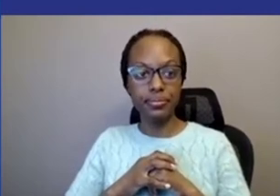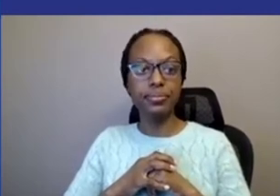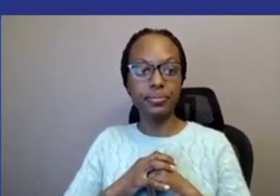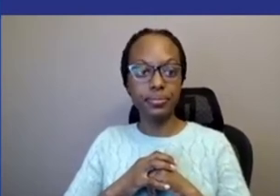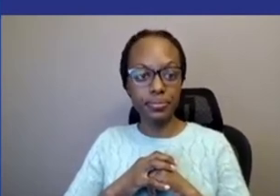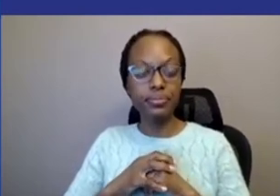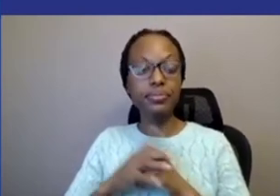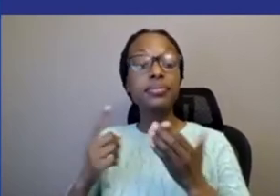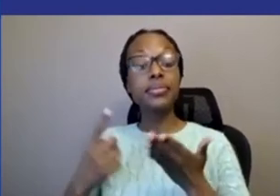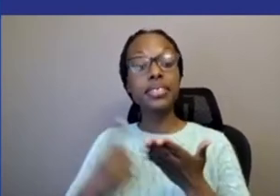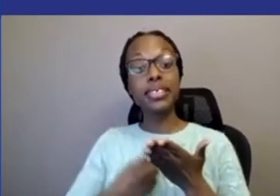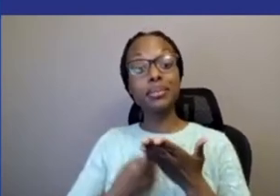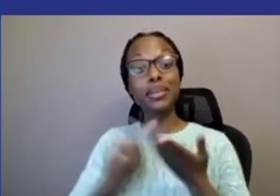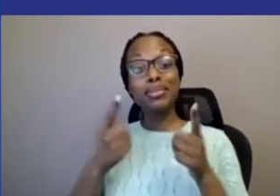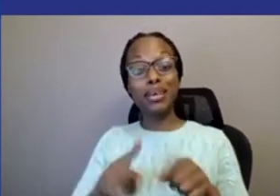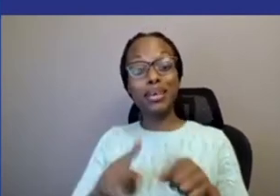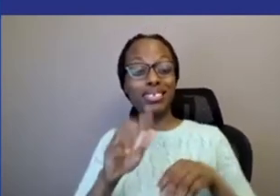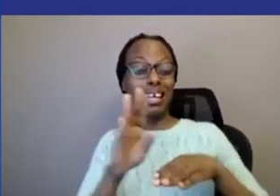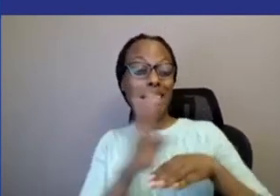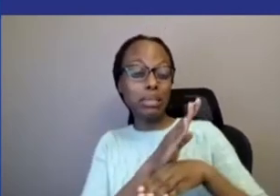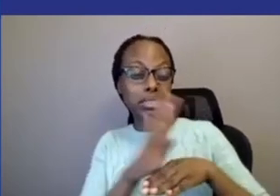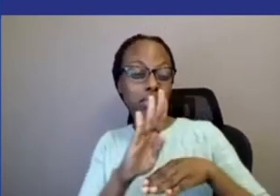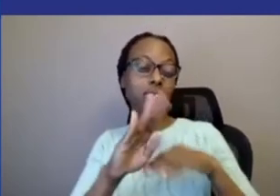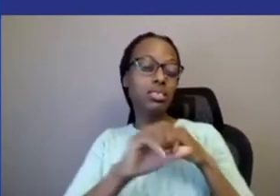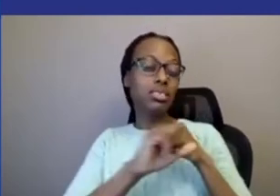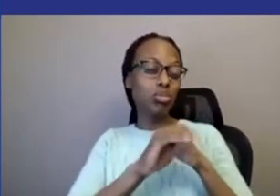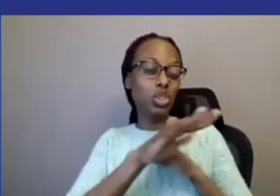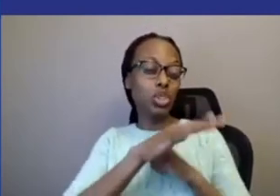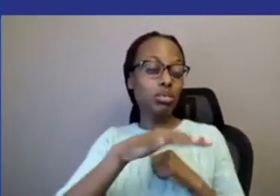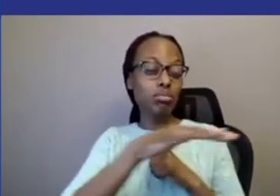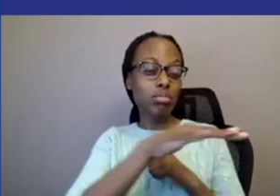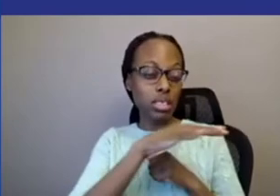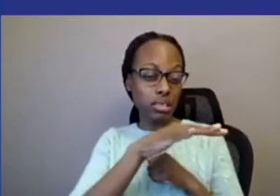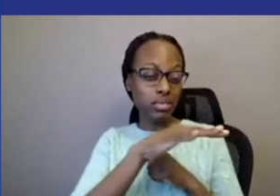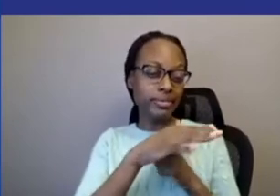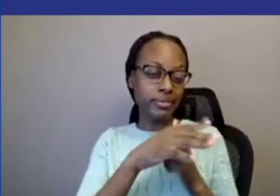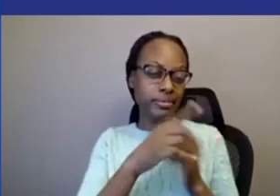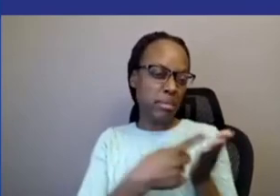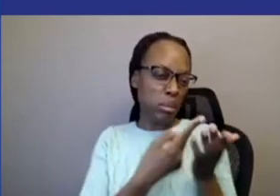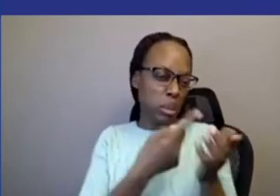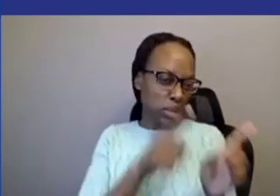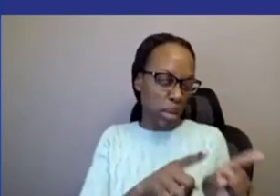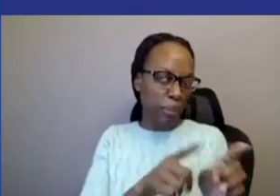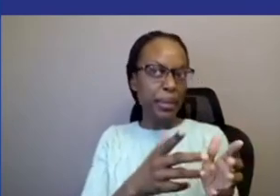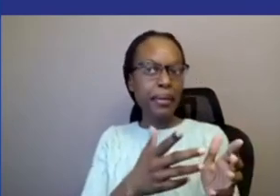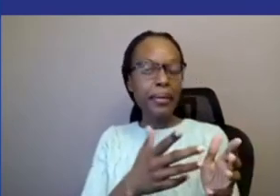these spaces, in commercial spaces, and the reason that we don't see